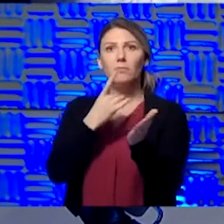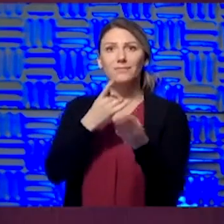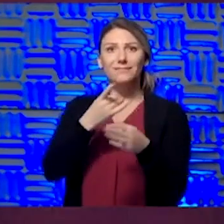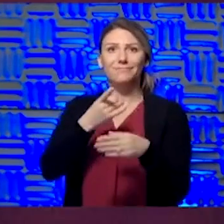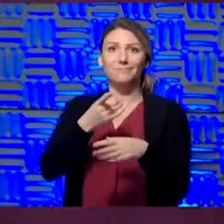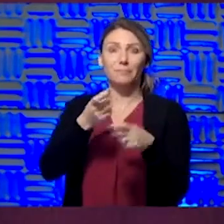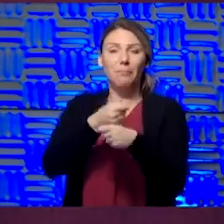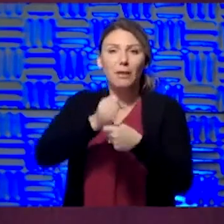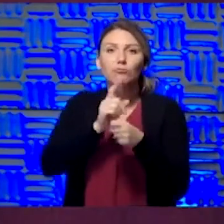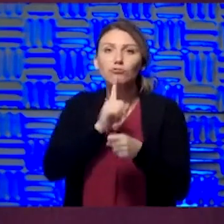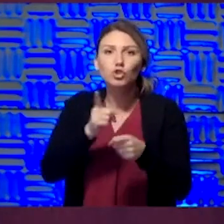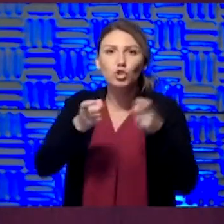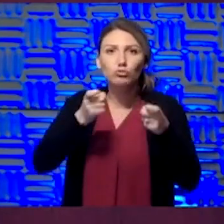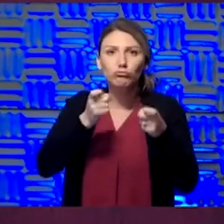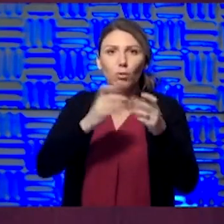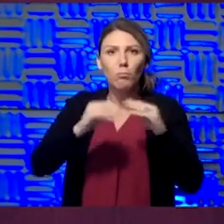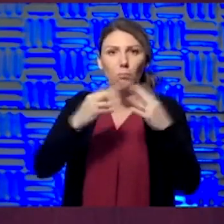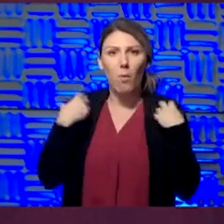It's possible.